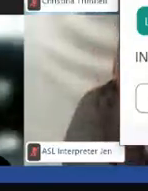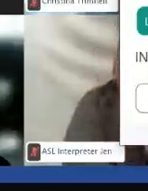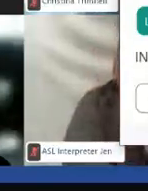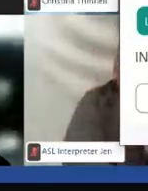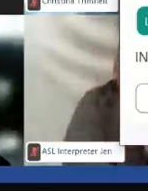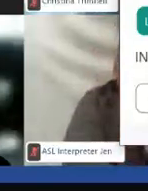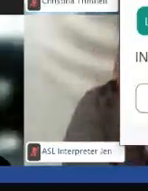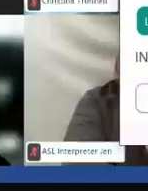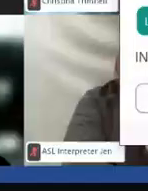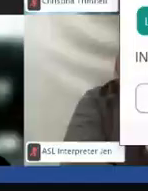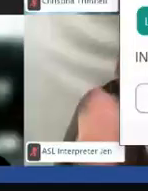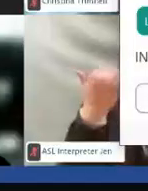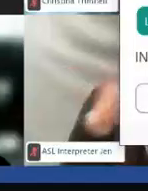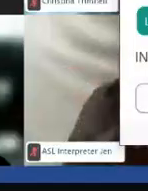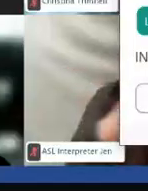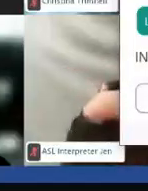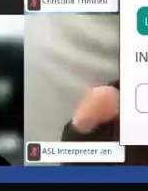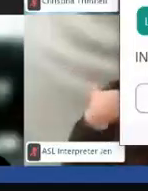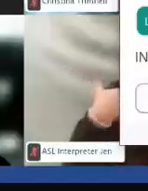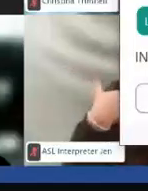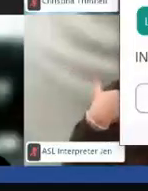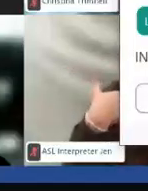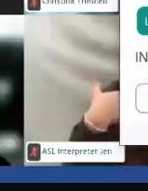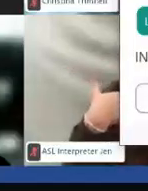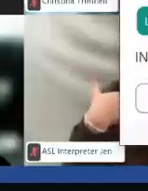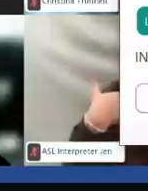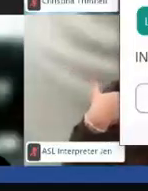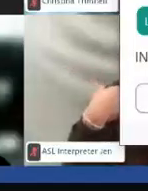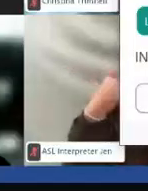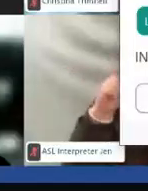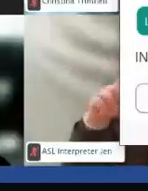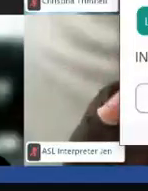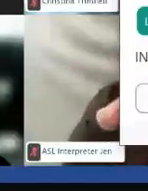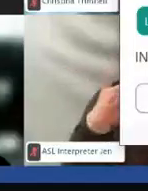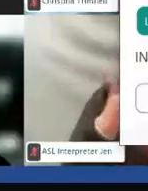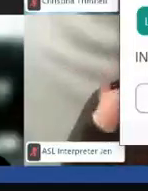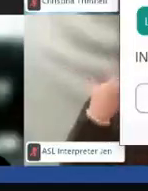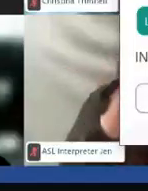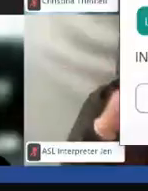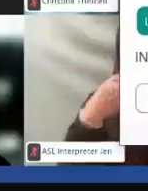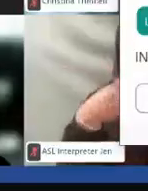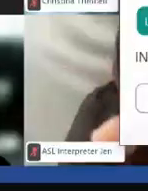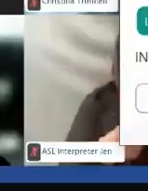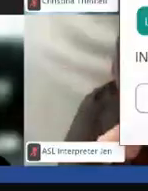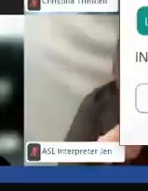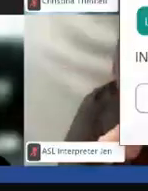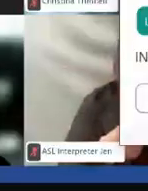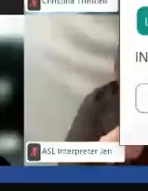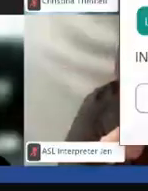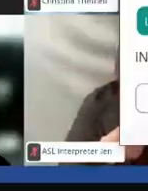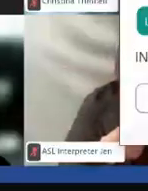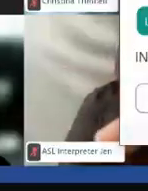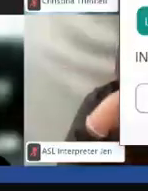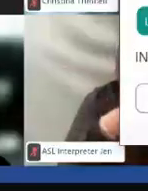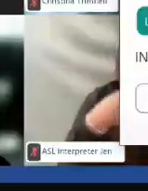right. Now we have to do this before the end of the month, so